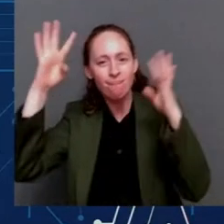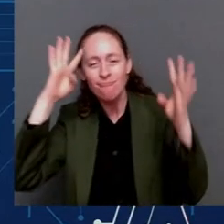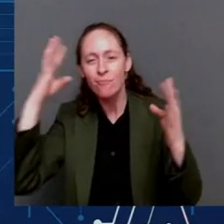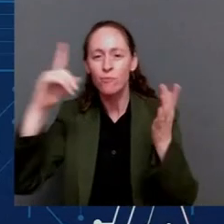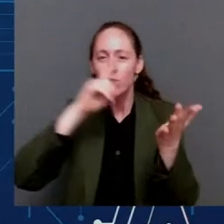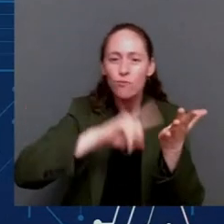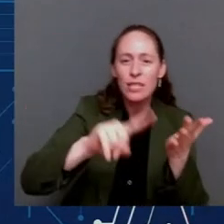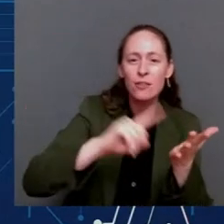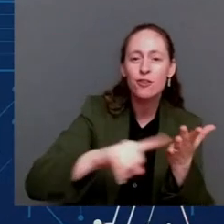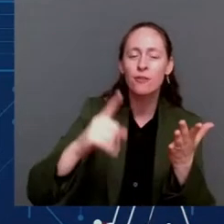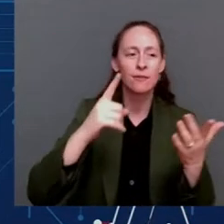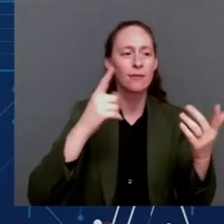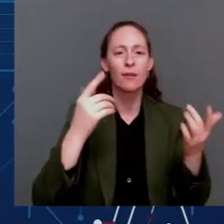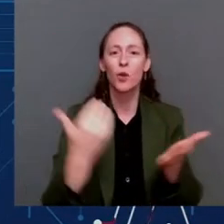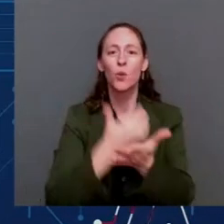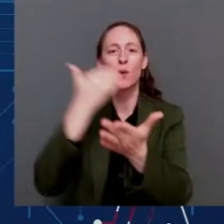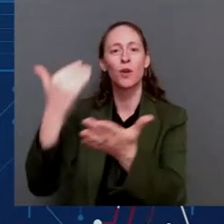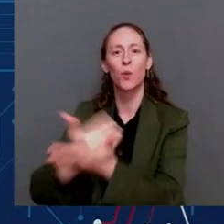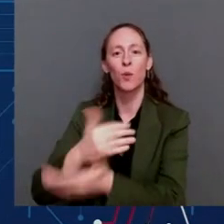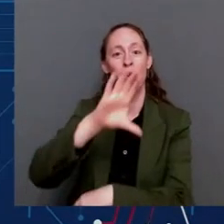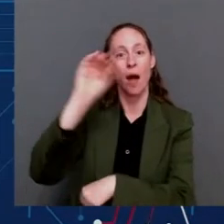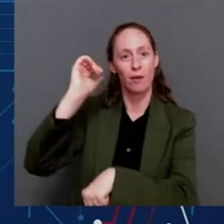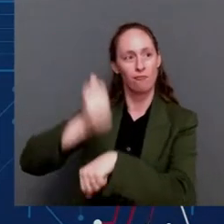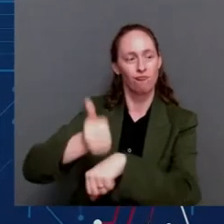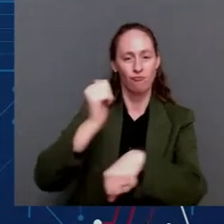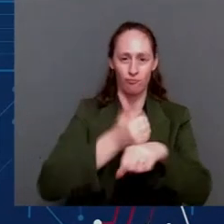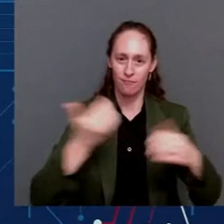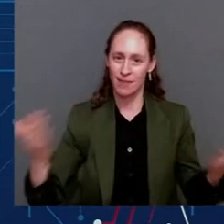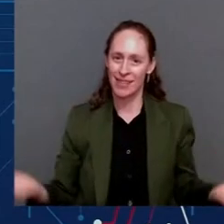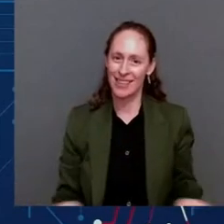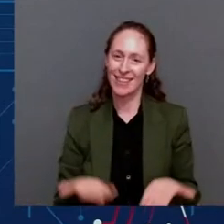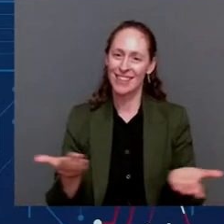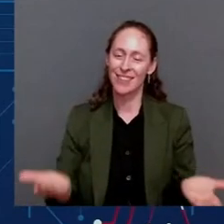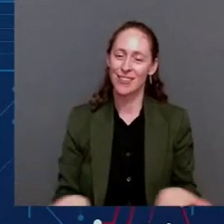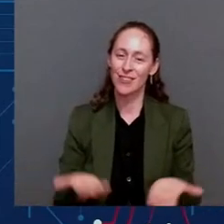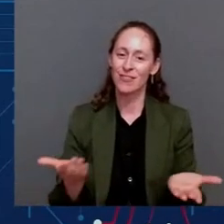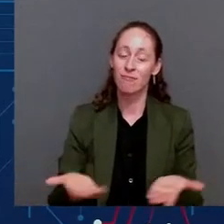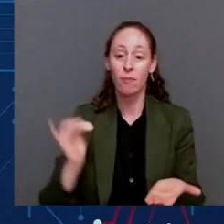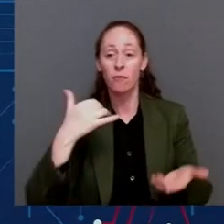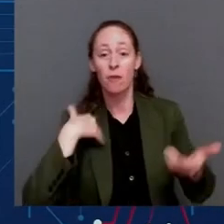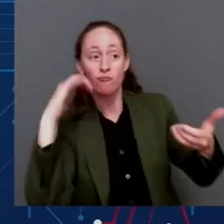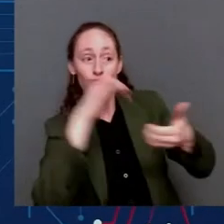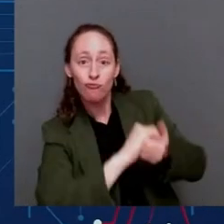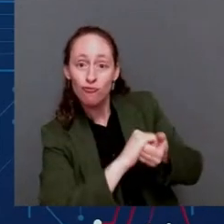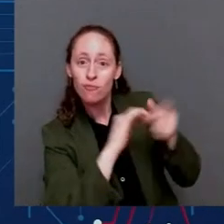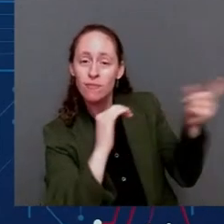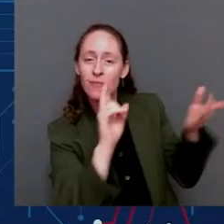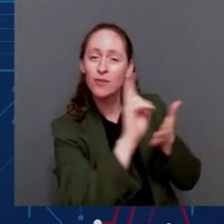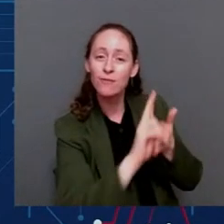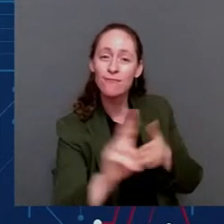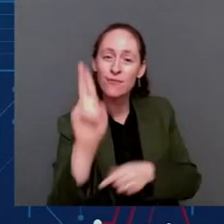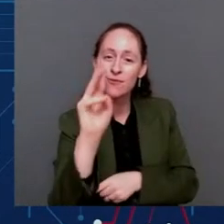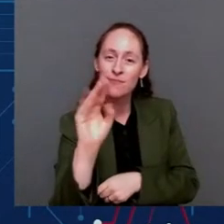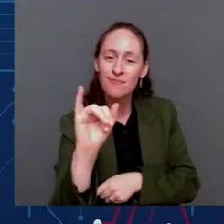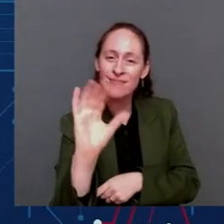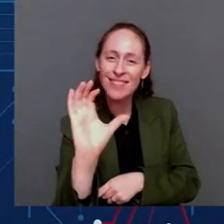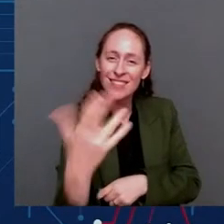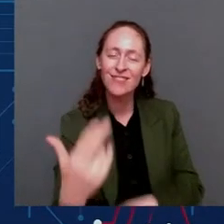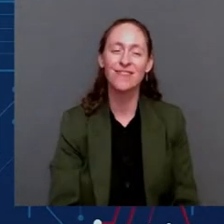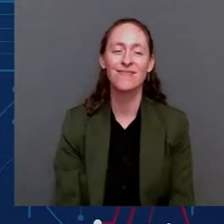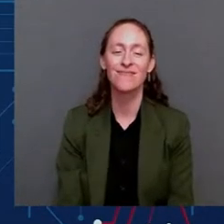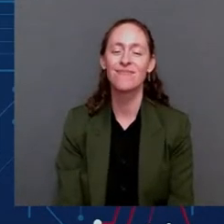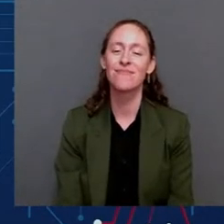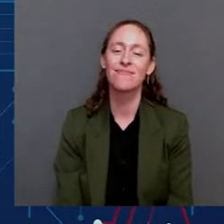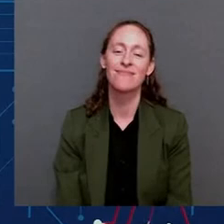Nanofabrication Facility at the University of Michigan, bringing industry and students together to evolve how we make microchips. And we